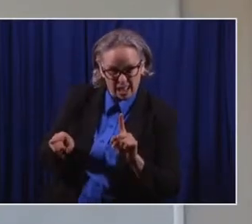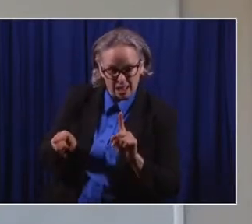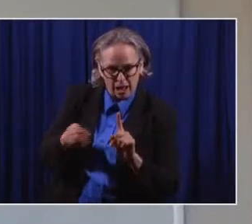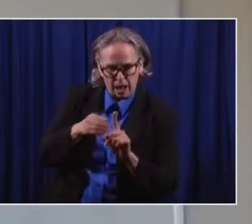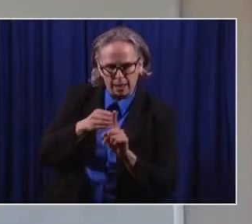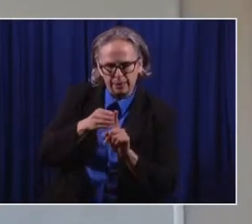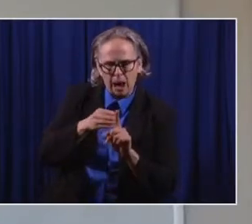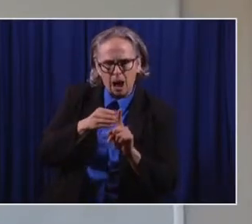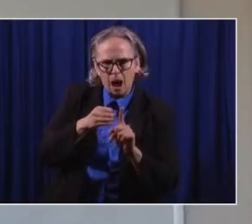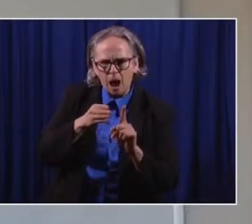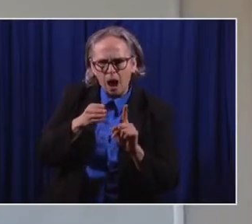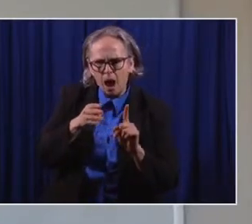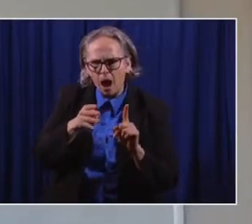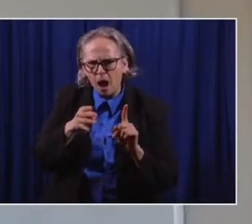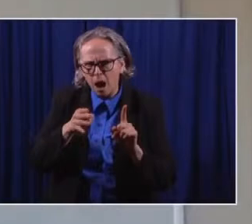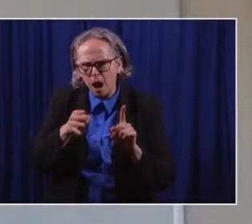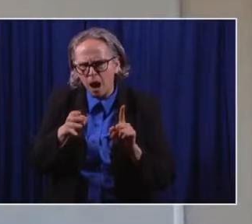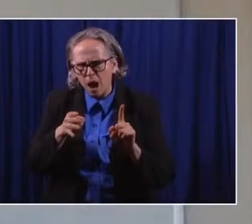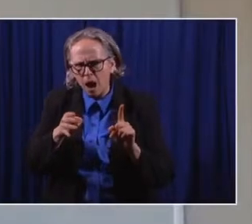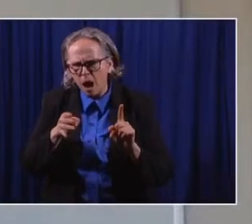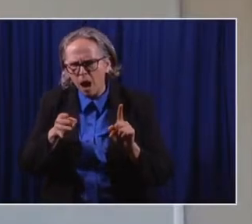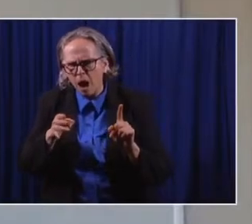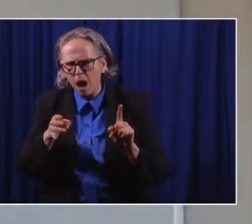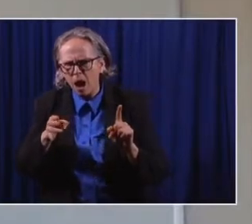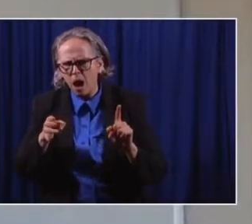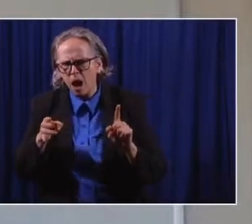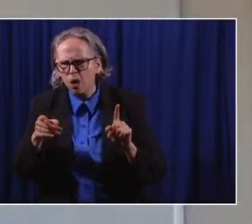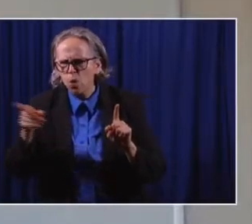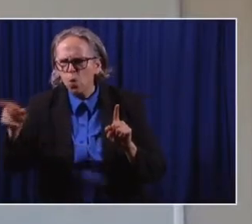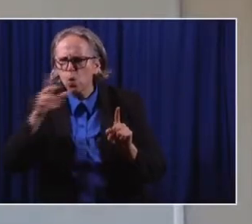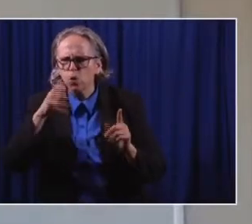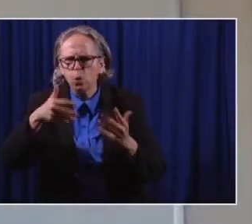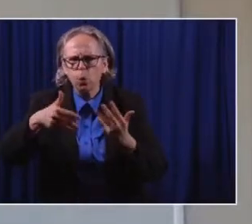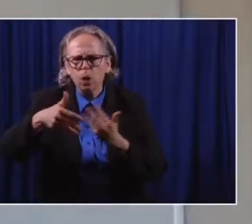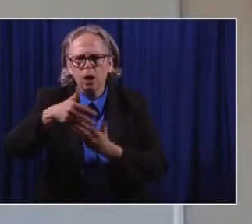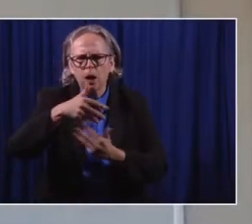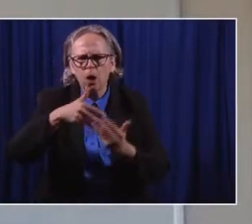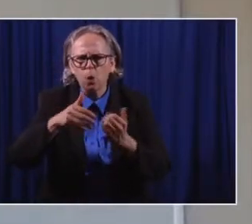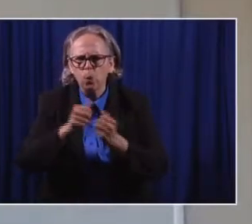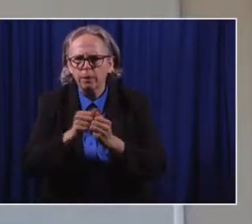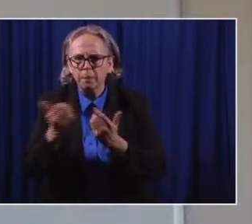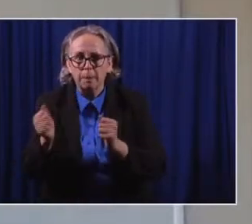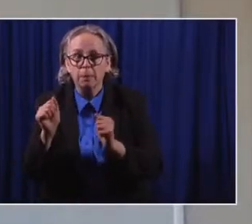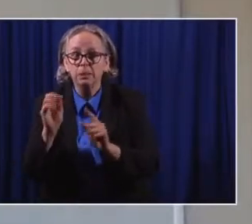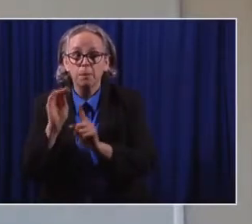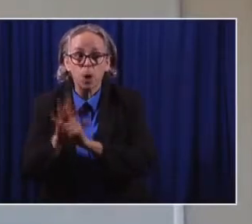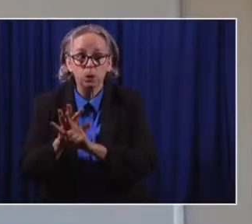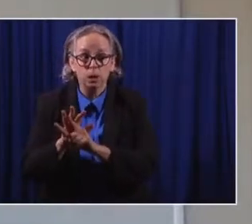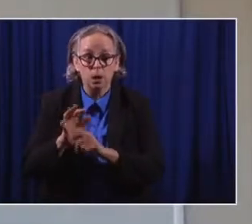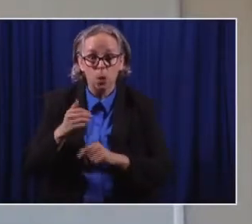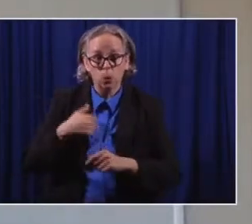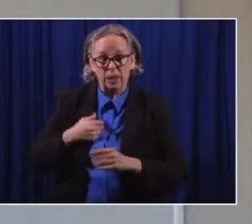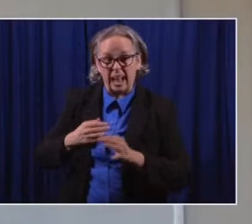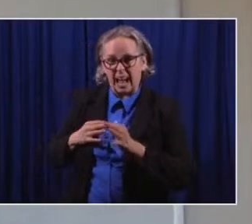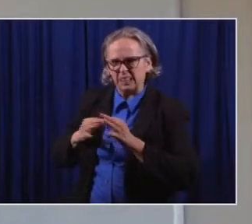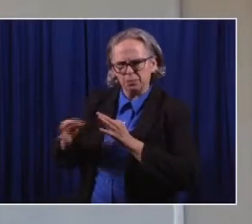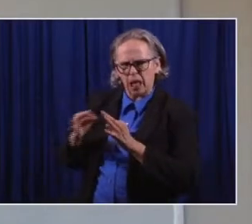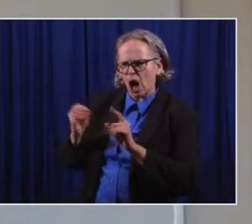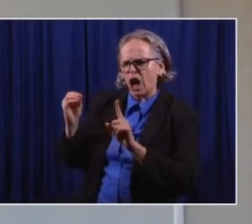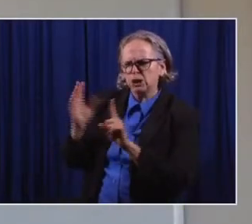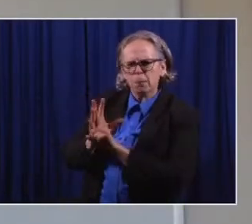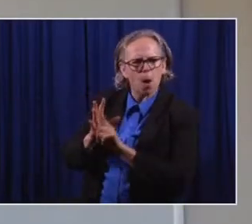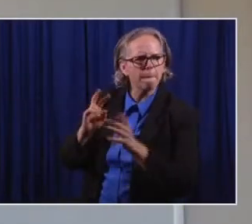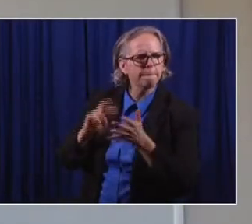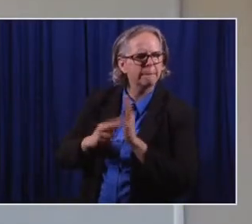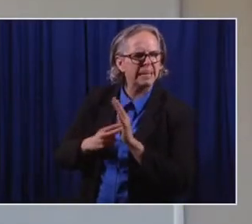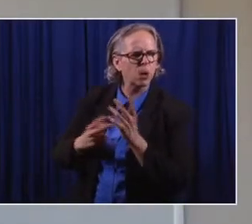identify anyone you exposed. And then we go over the definition of exposure. That's very important to know what we're looking for, them to know what